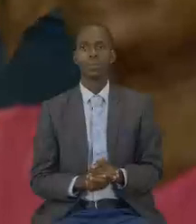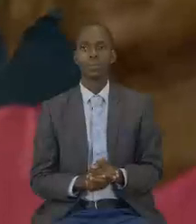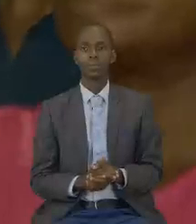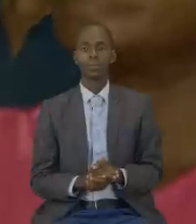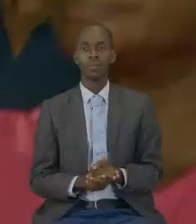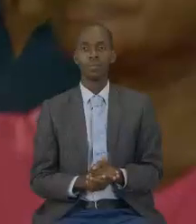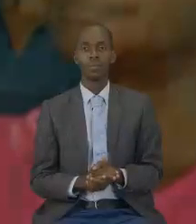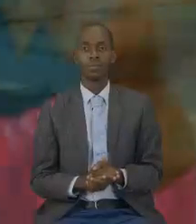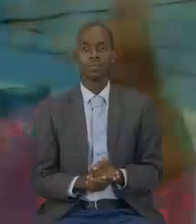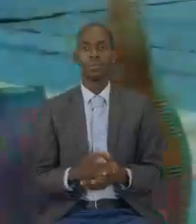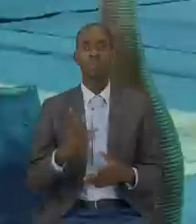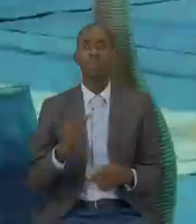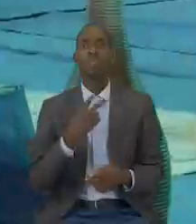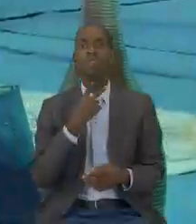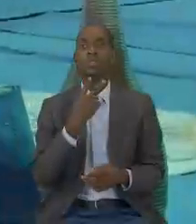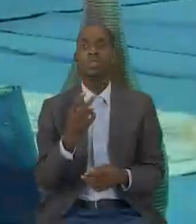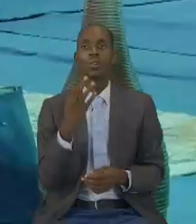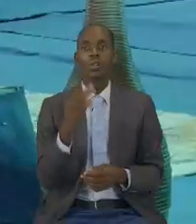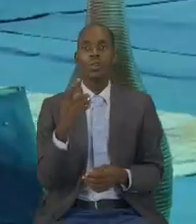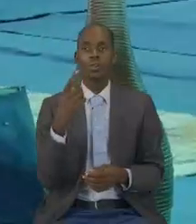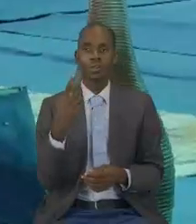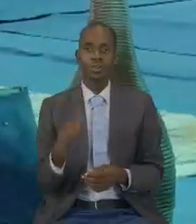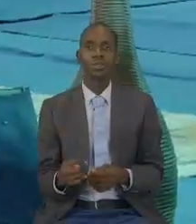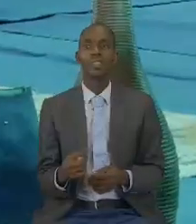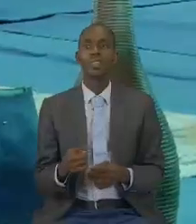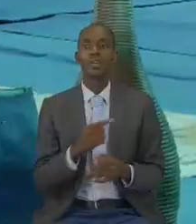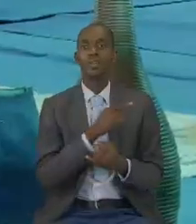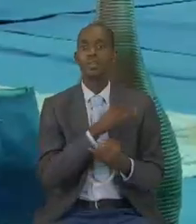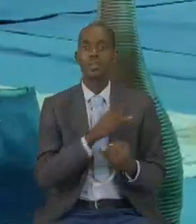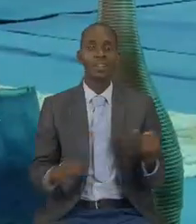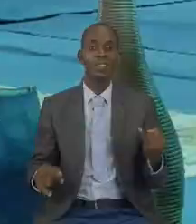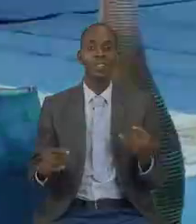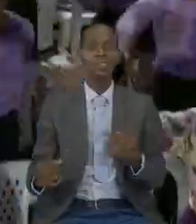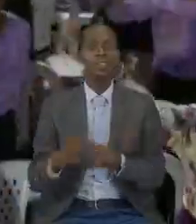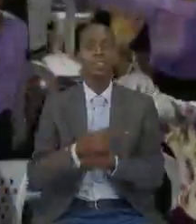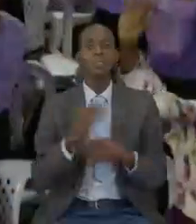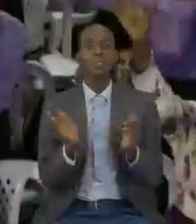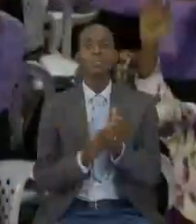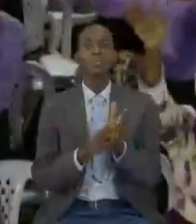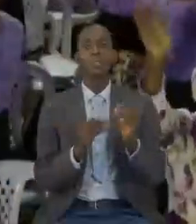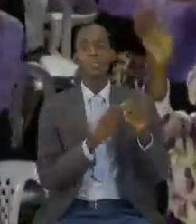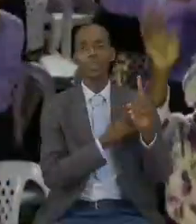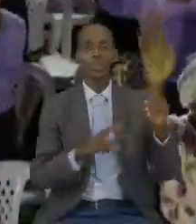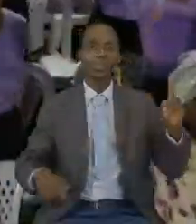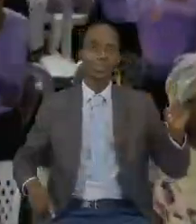The voice of the final day, I said, praise the Lord.